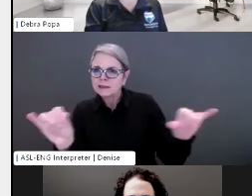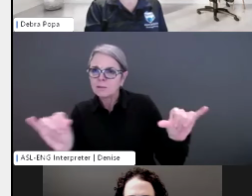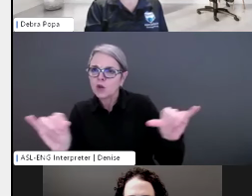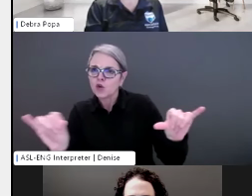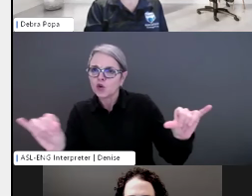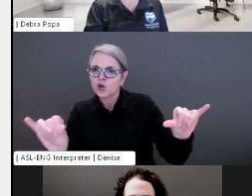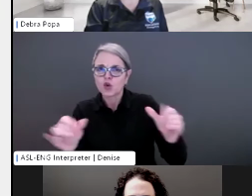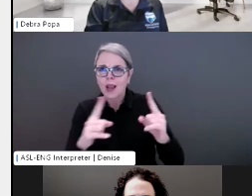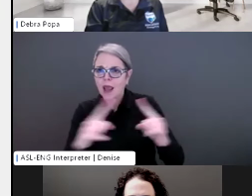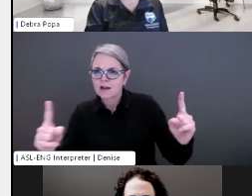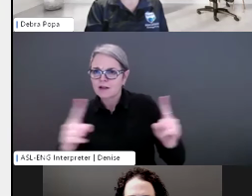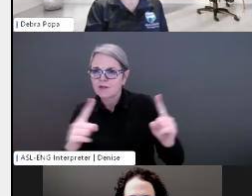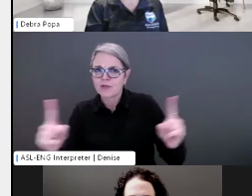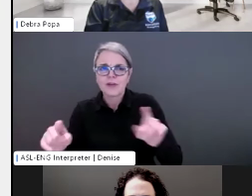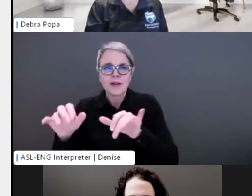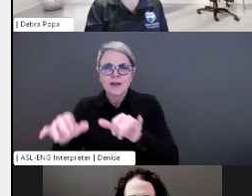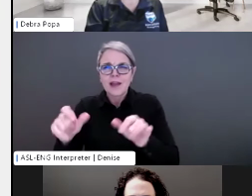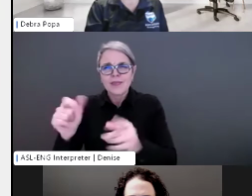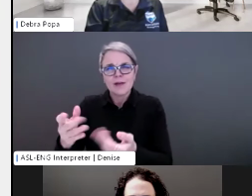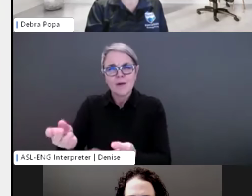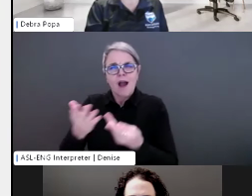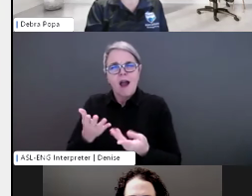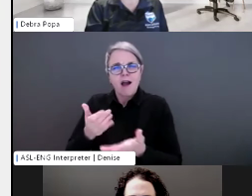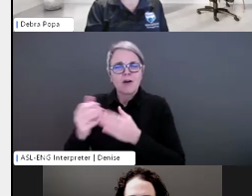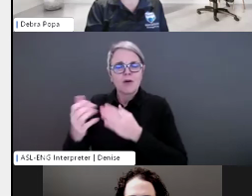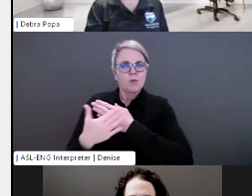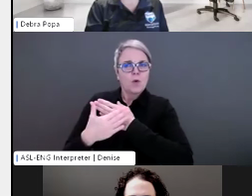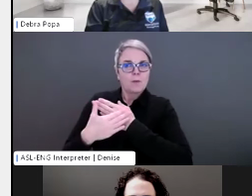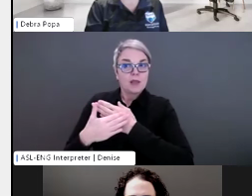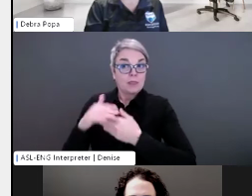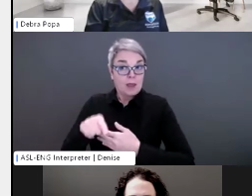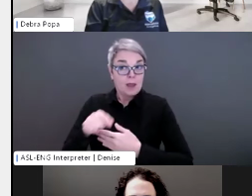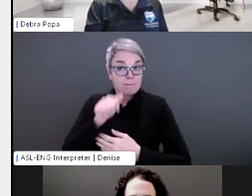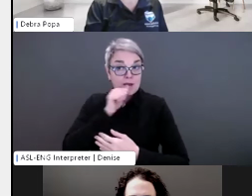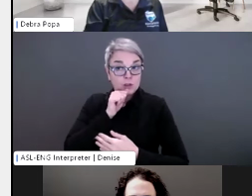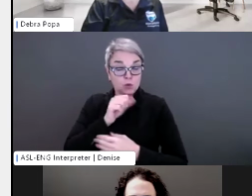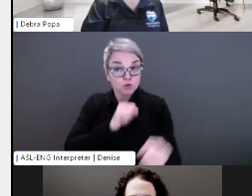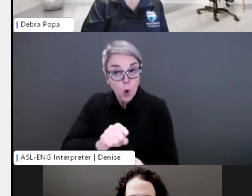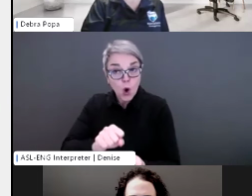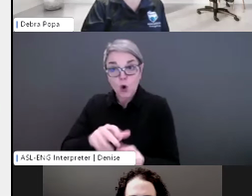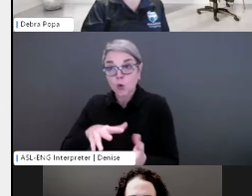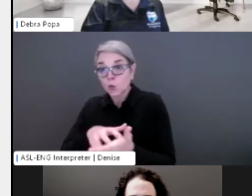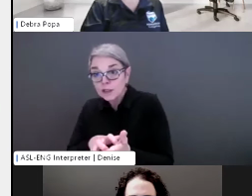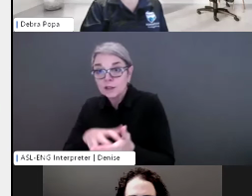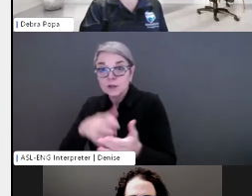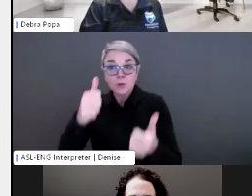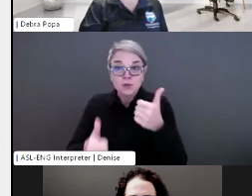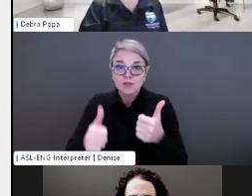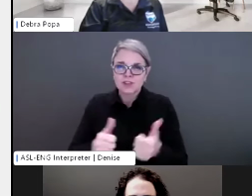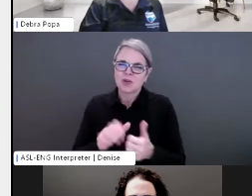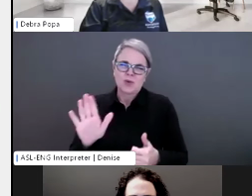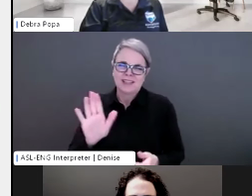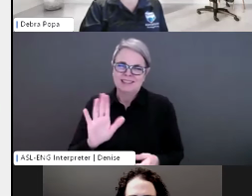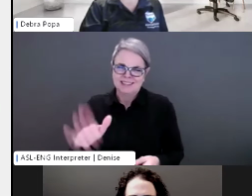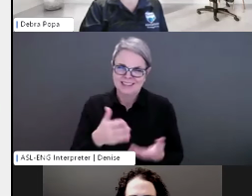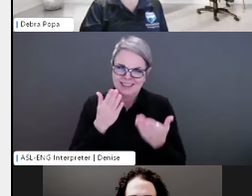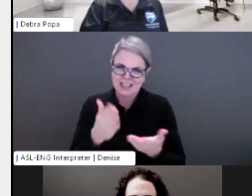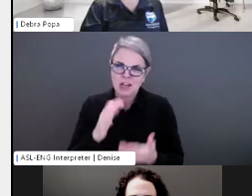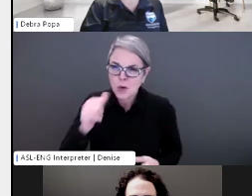the password is. So don't use password as a password, and don't necessarily